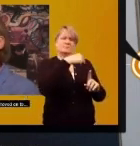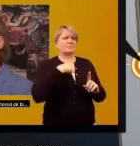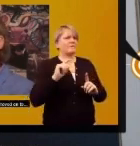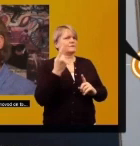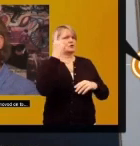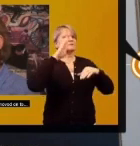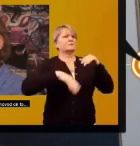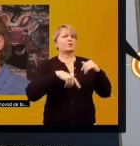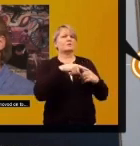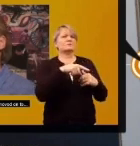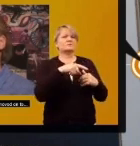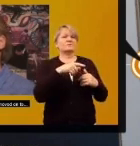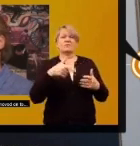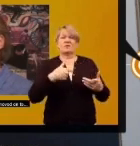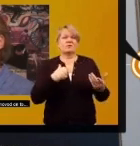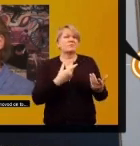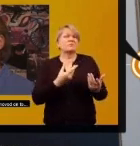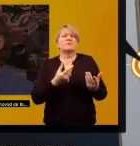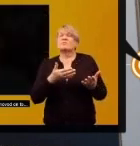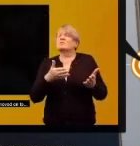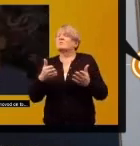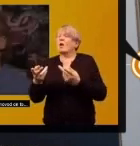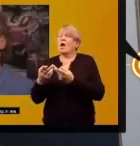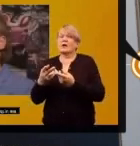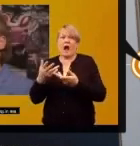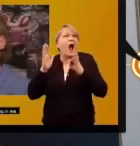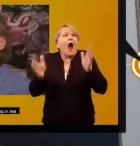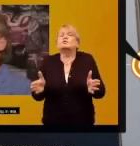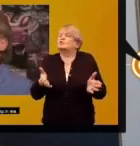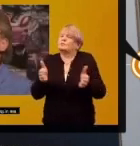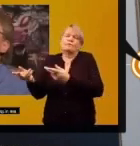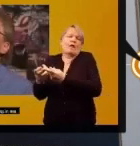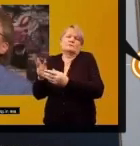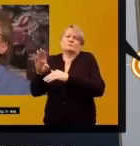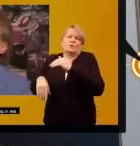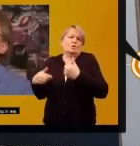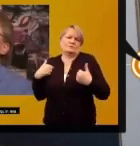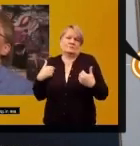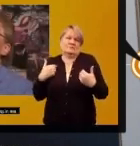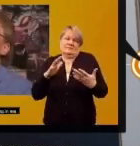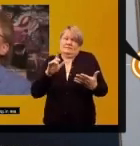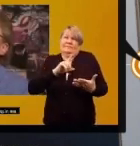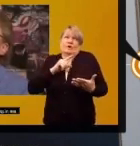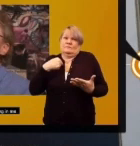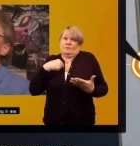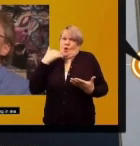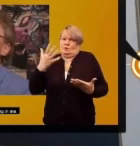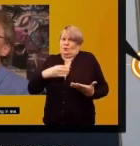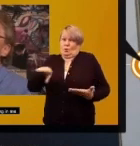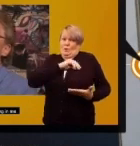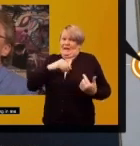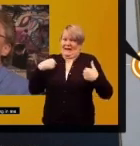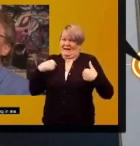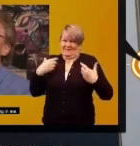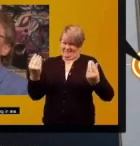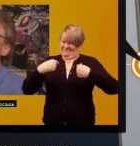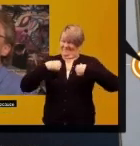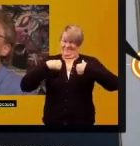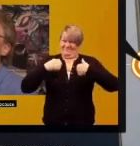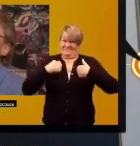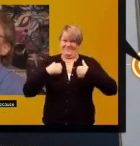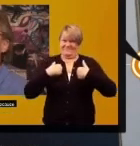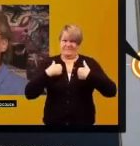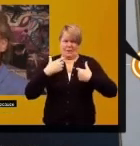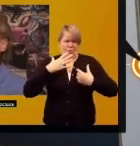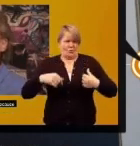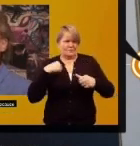I just had to move on to other sports. I always wanted to win. It was just something in me. I wanted